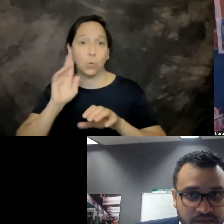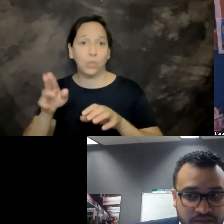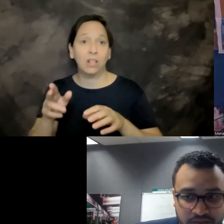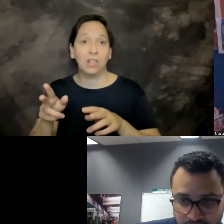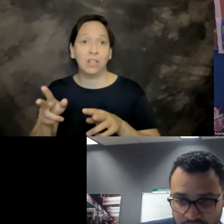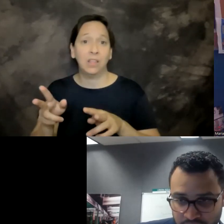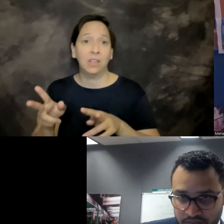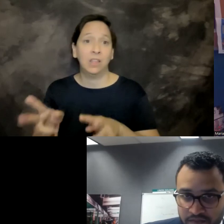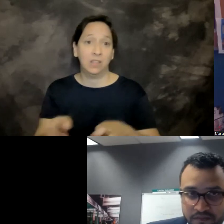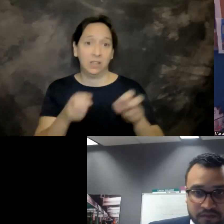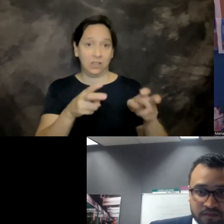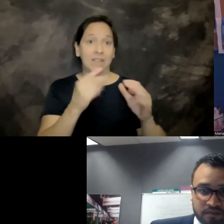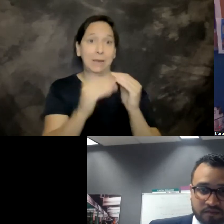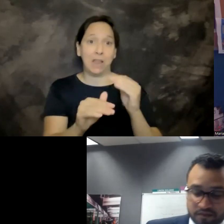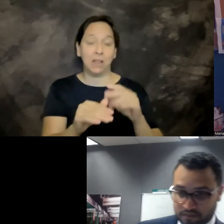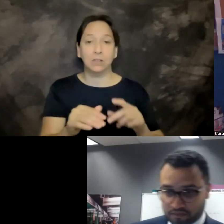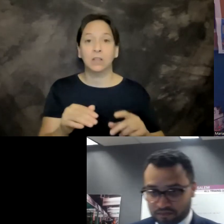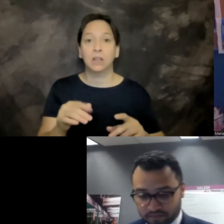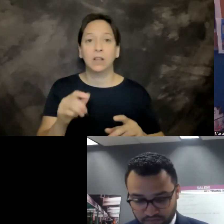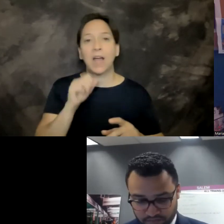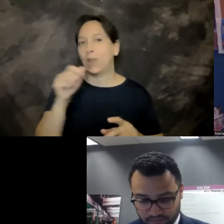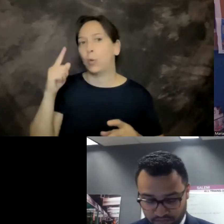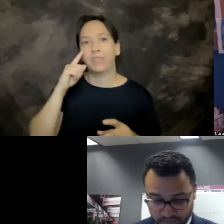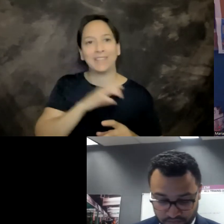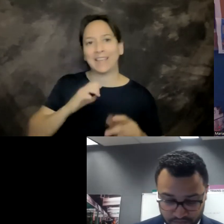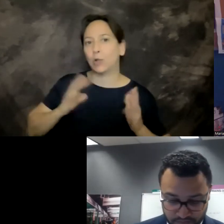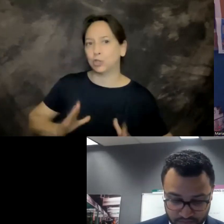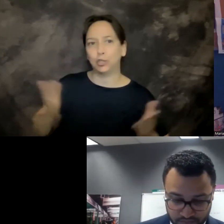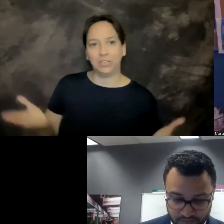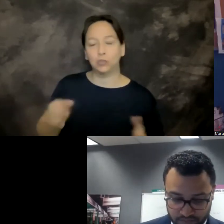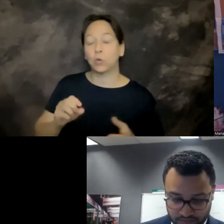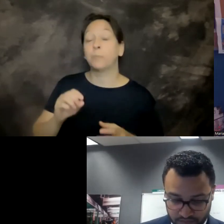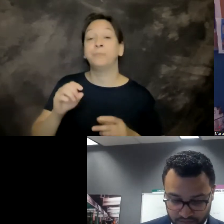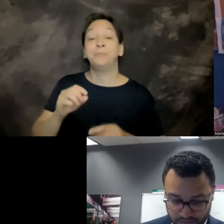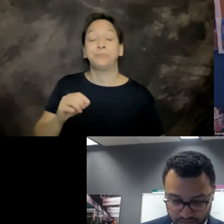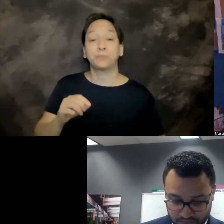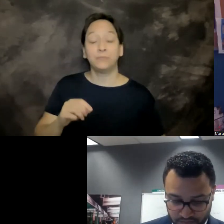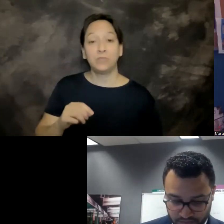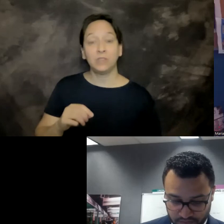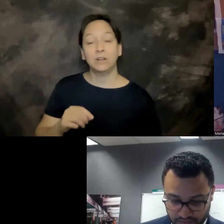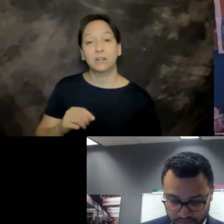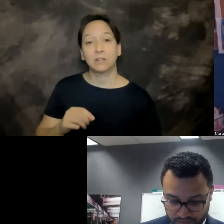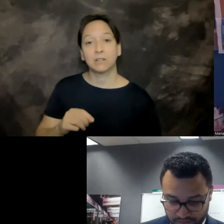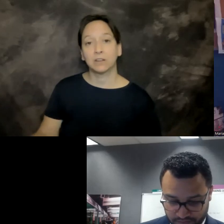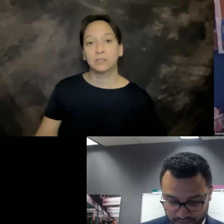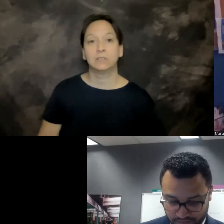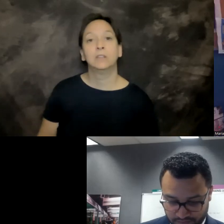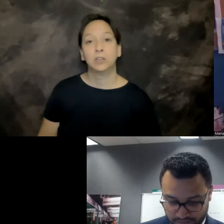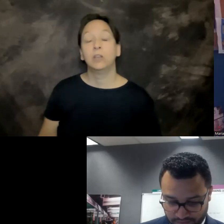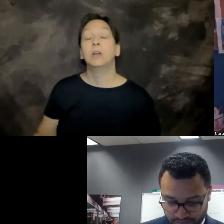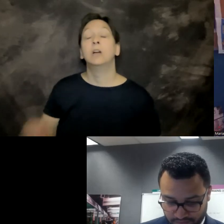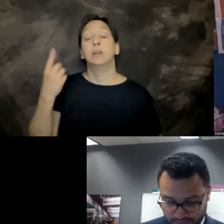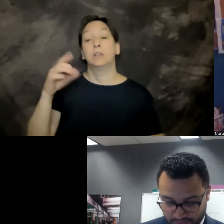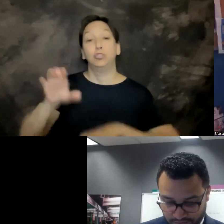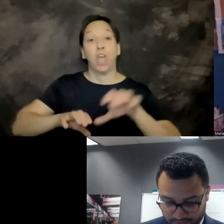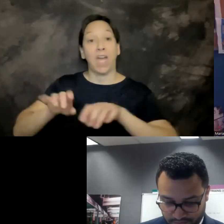us. Okay, so I don't think Counselor is on the calls right now. So what I'm going to say is we are going to save the chat, and the